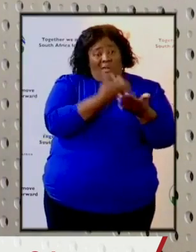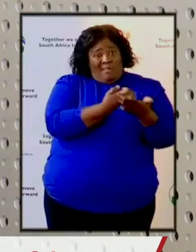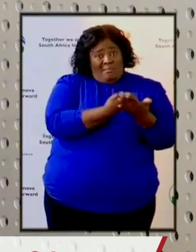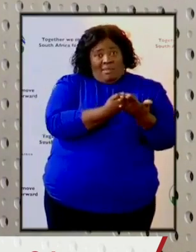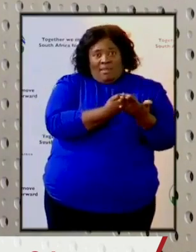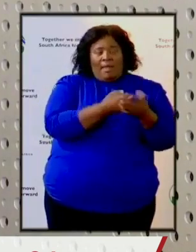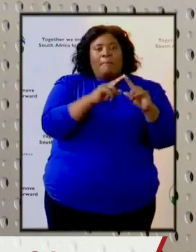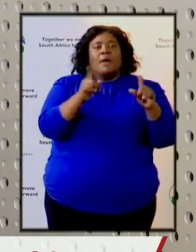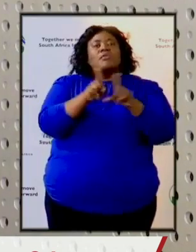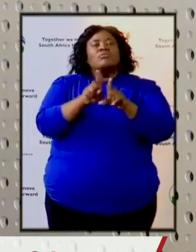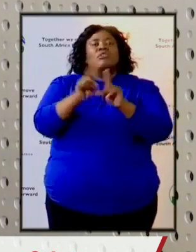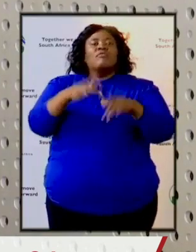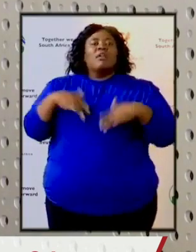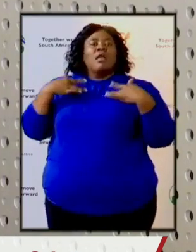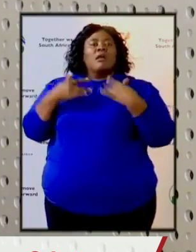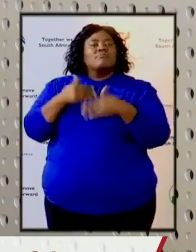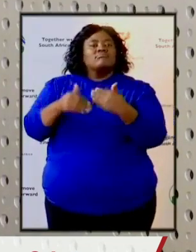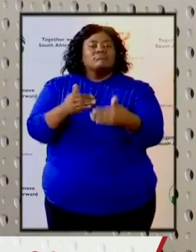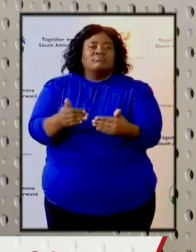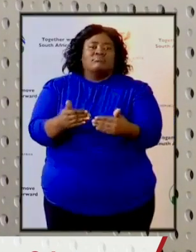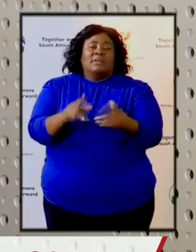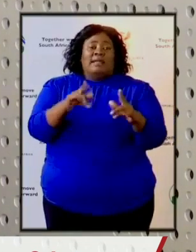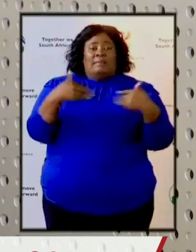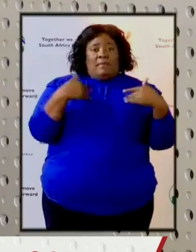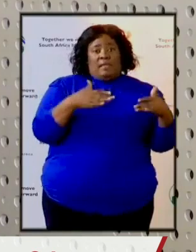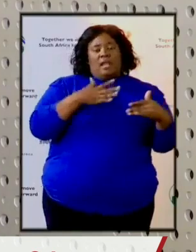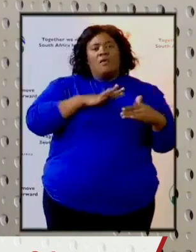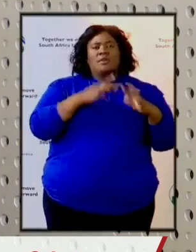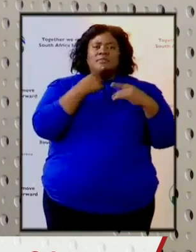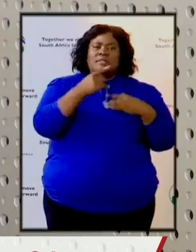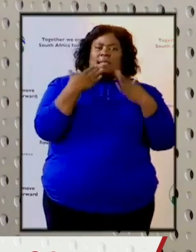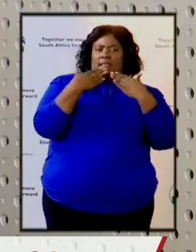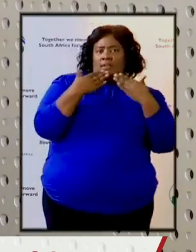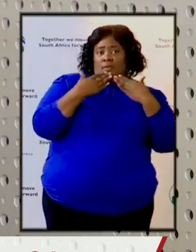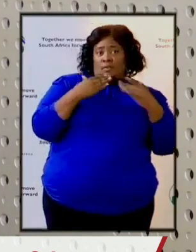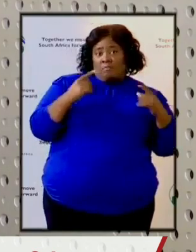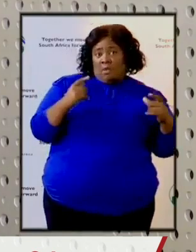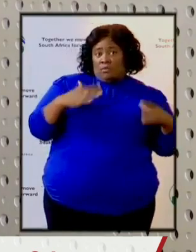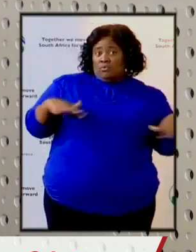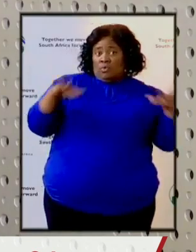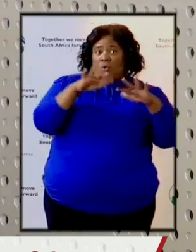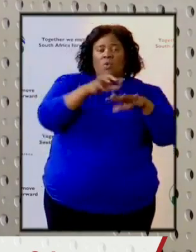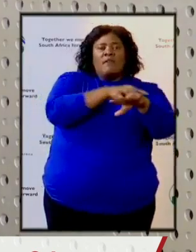our own livelihoods. In the beginning, I would like to say thank you very much to all the